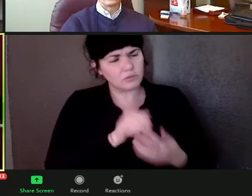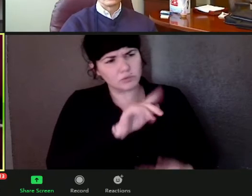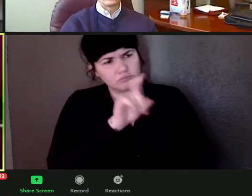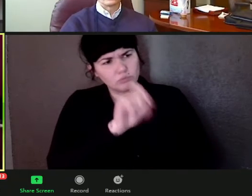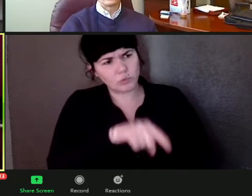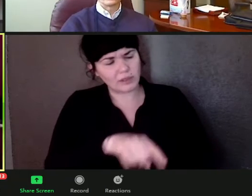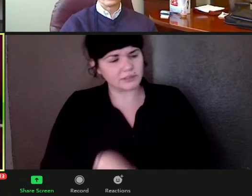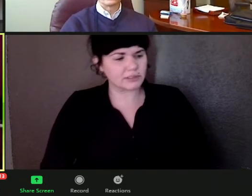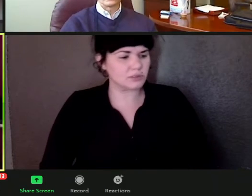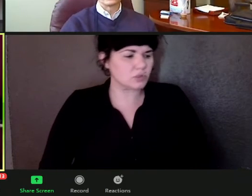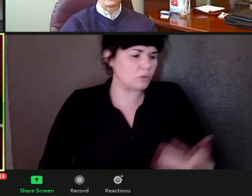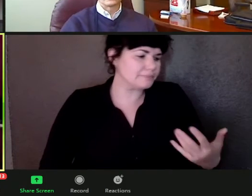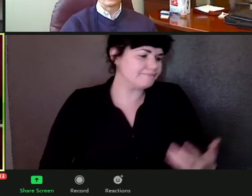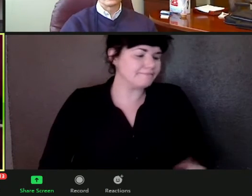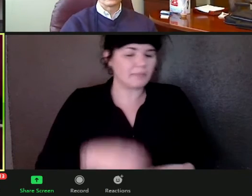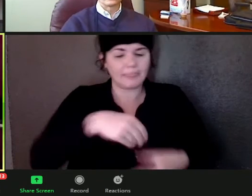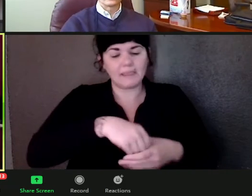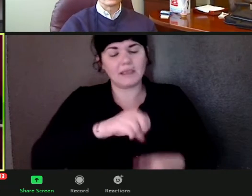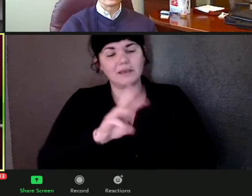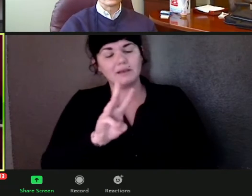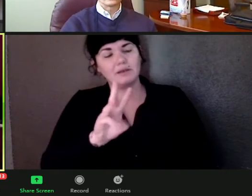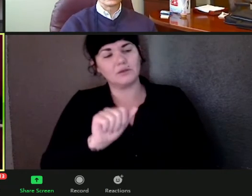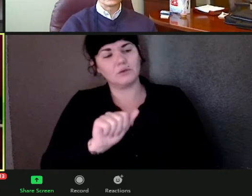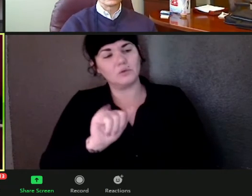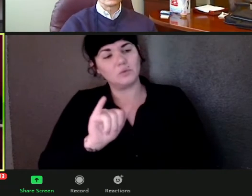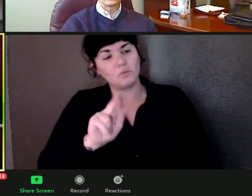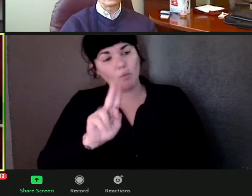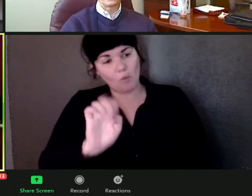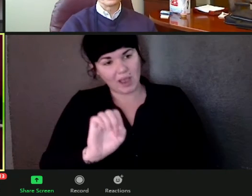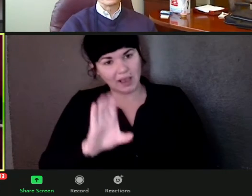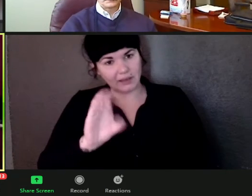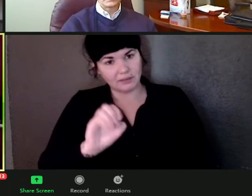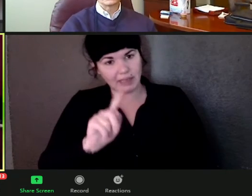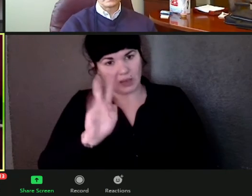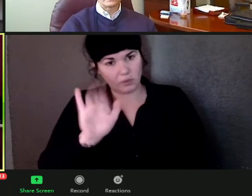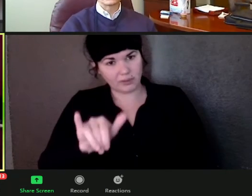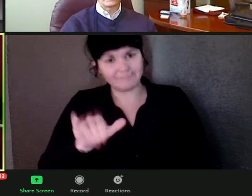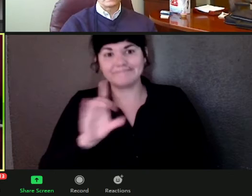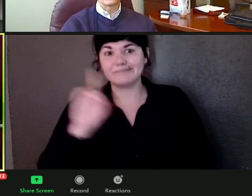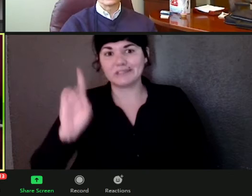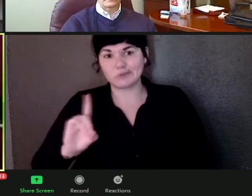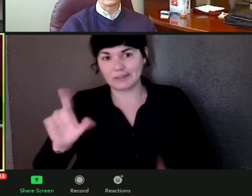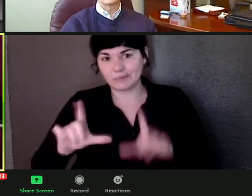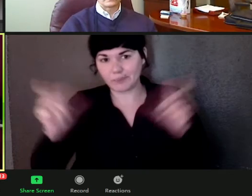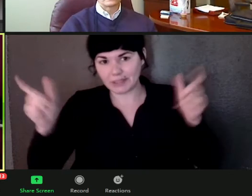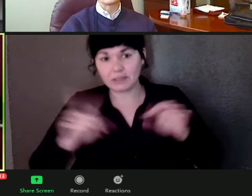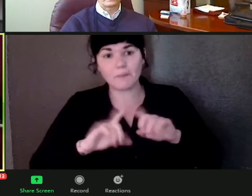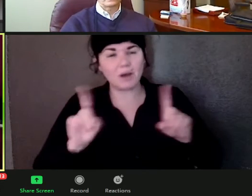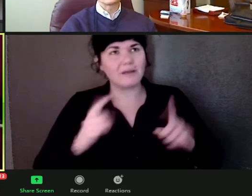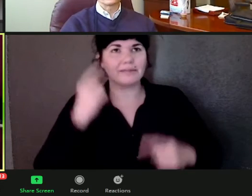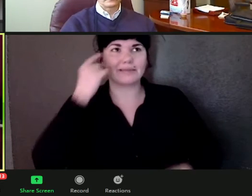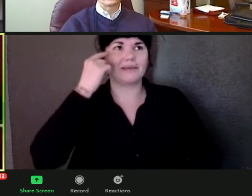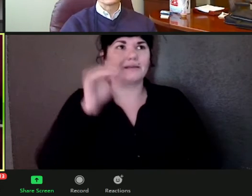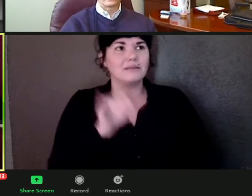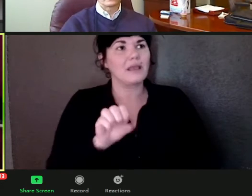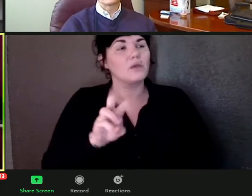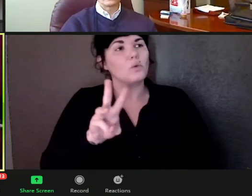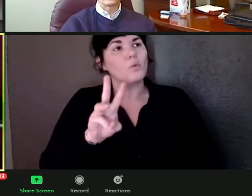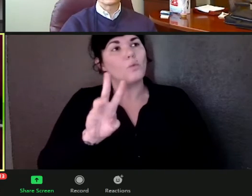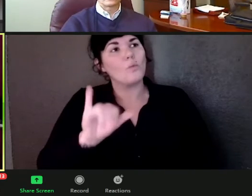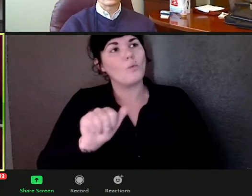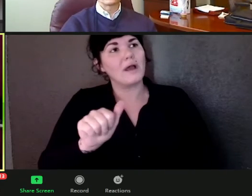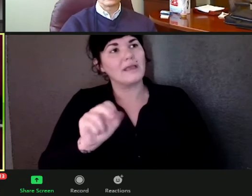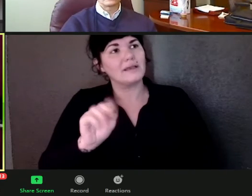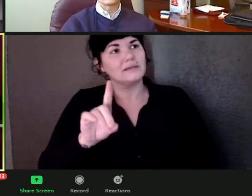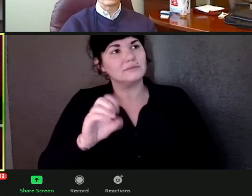we've got Detroit, which is the biggest. But, you know, we go anywhere from, you know, Wyandotte, Inkster, Dearborn Heights, et